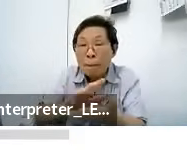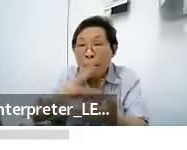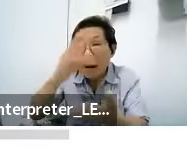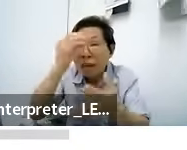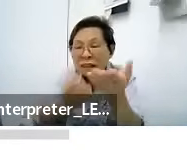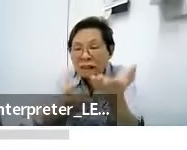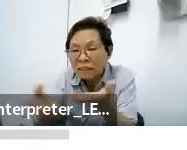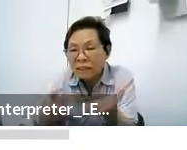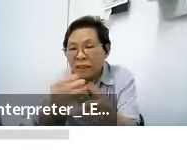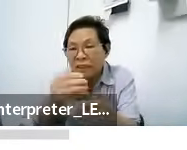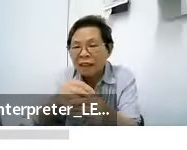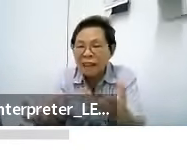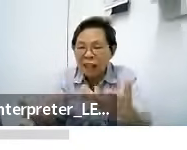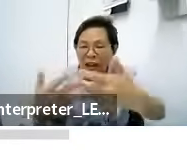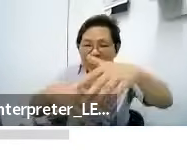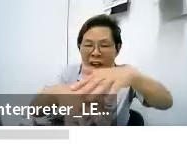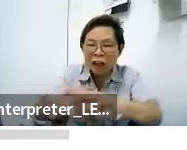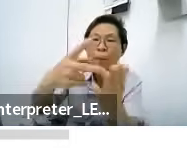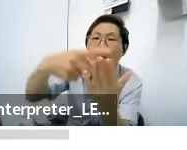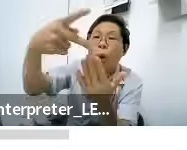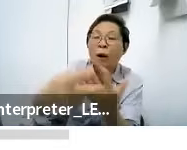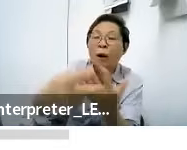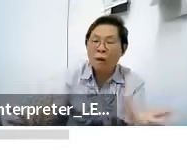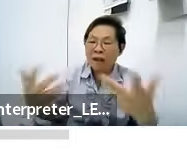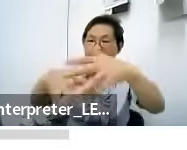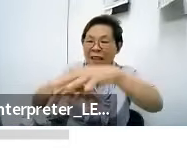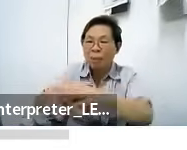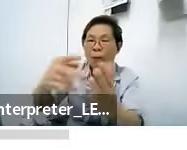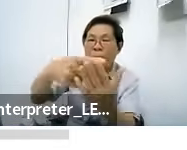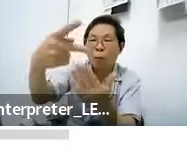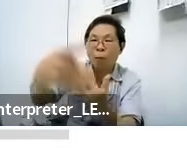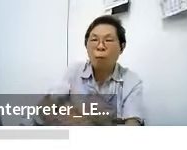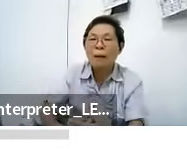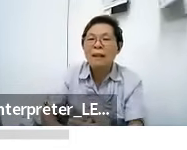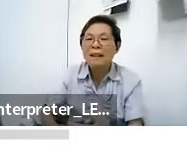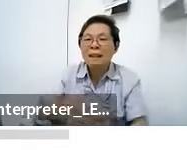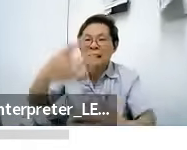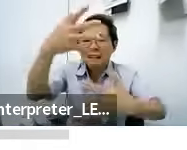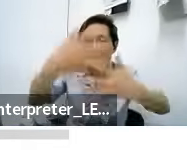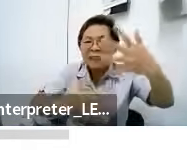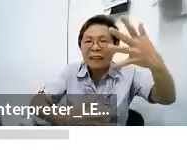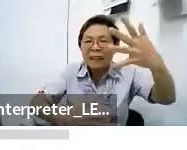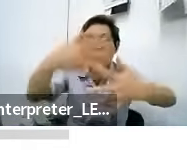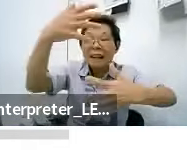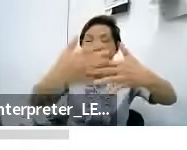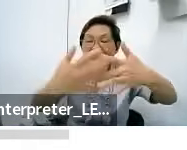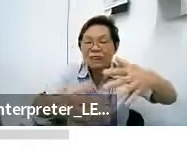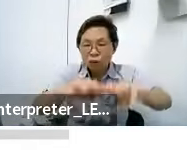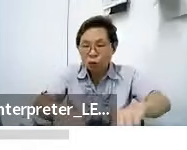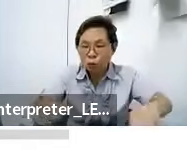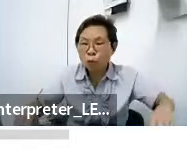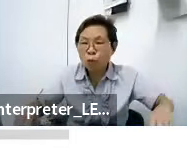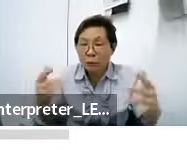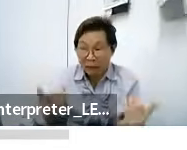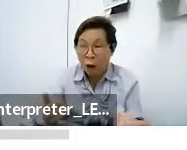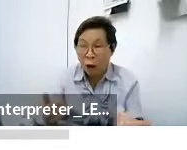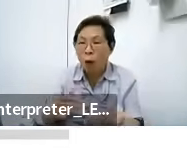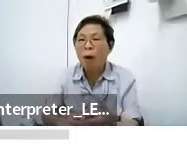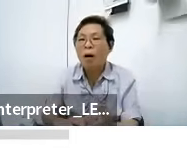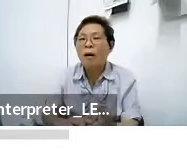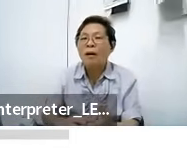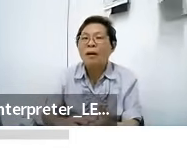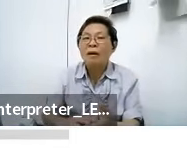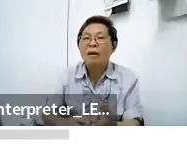services in integrated program. The gray line refers to students who are currently in the